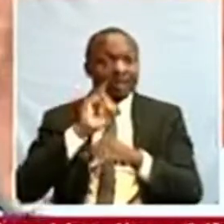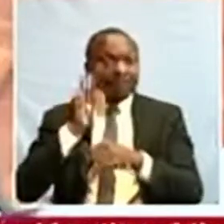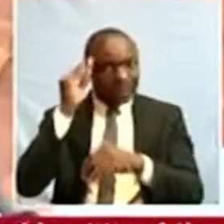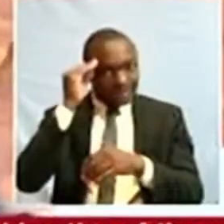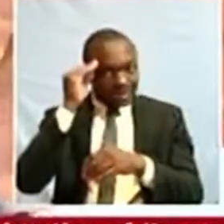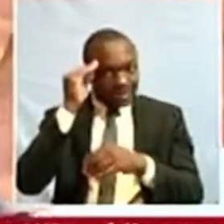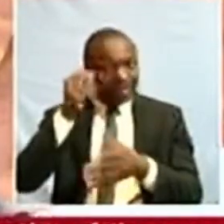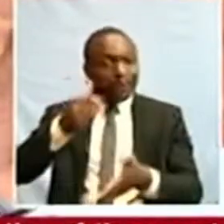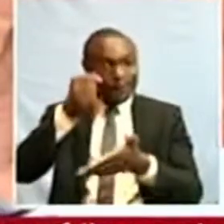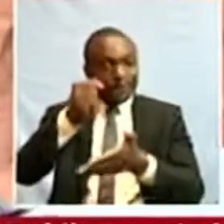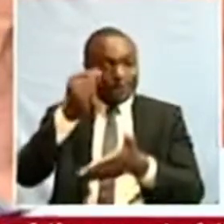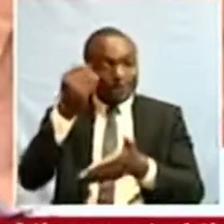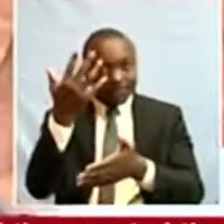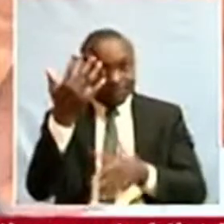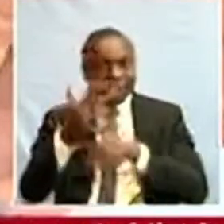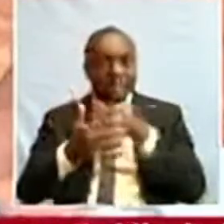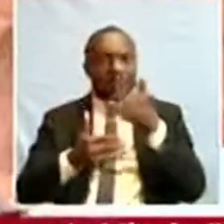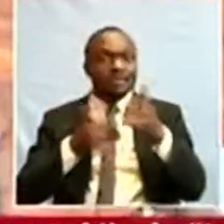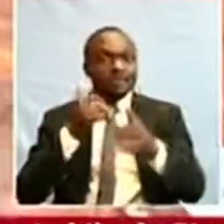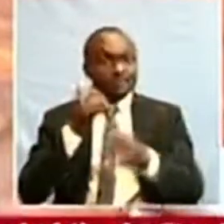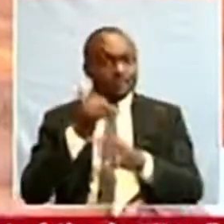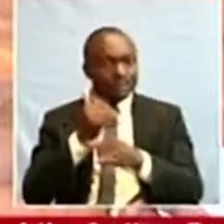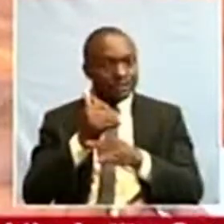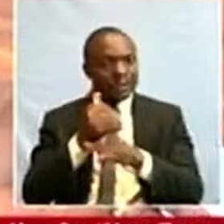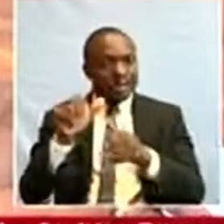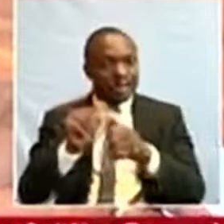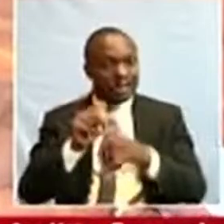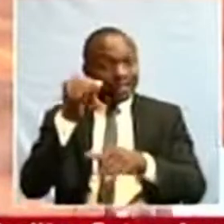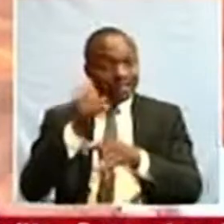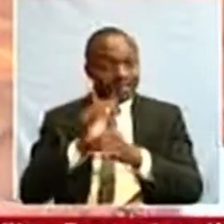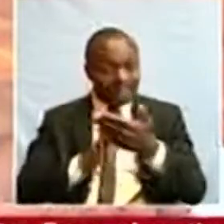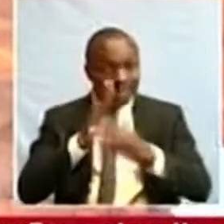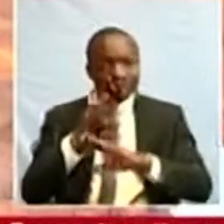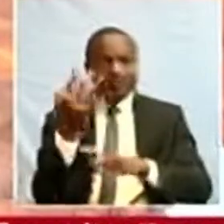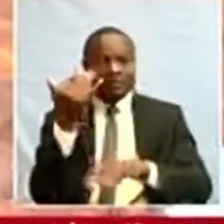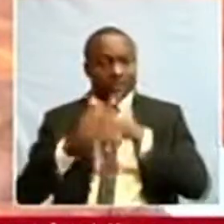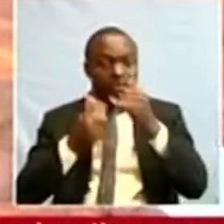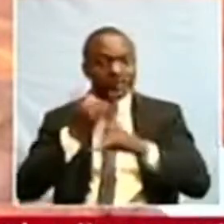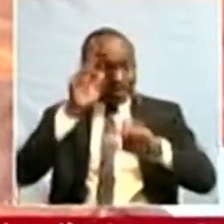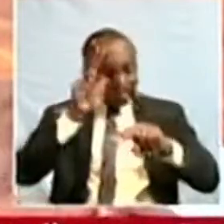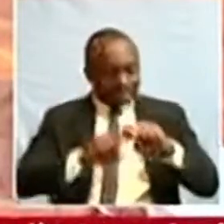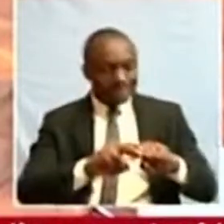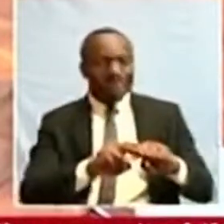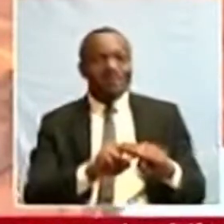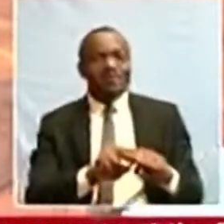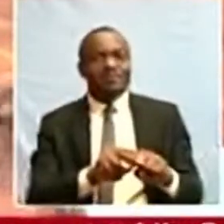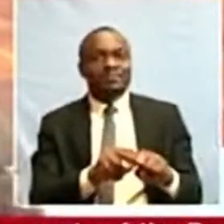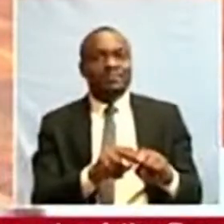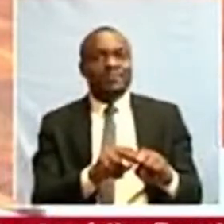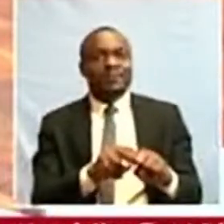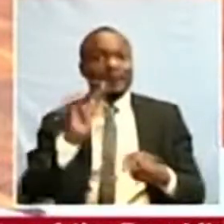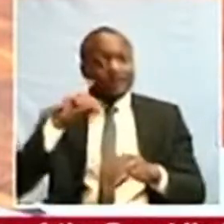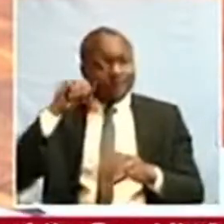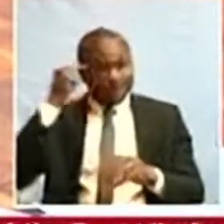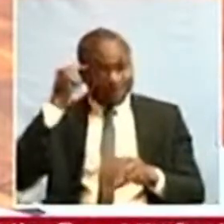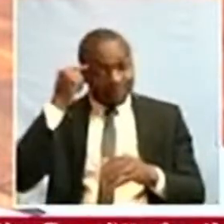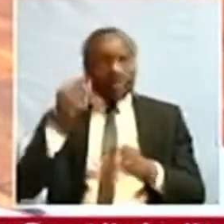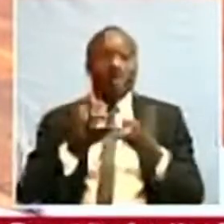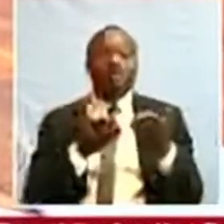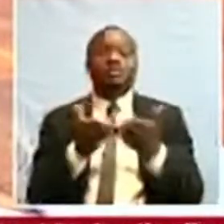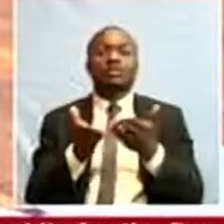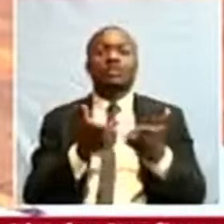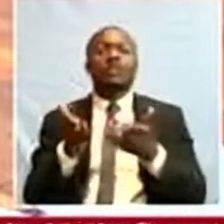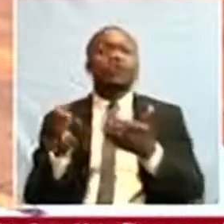for 15 years. Every year we are taking off this. And after 15 years, we should sit down and say, the government service bus has